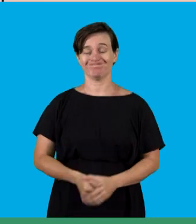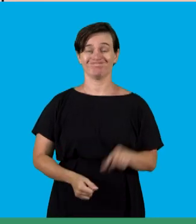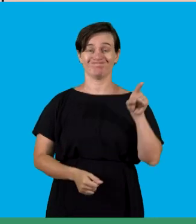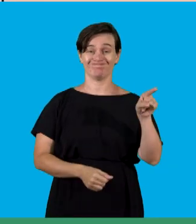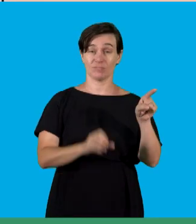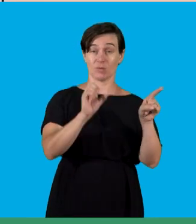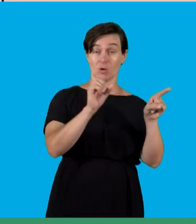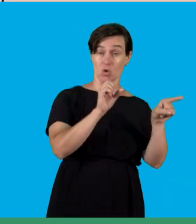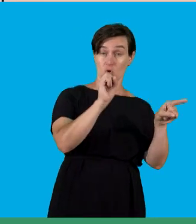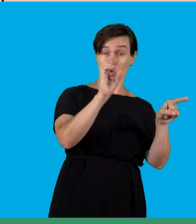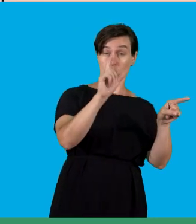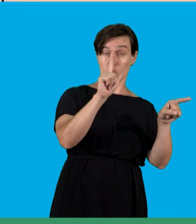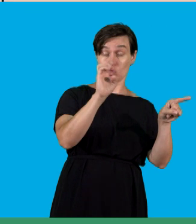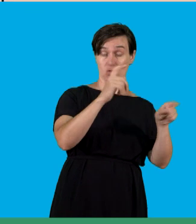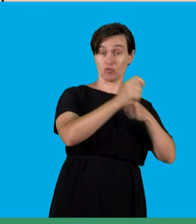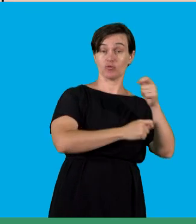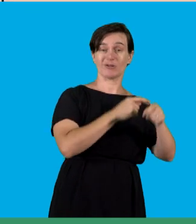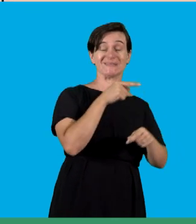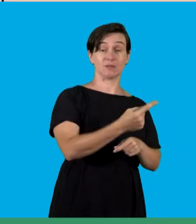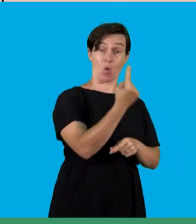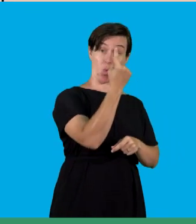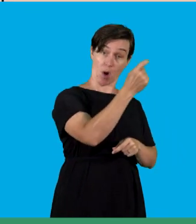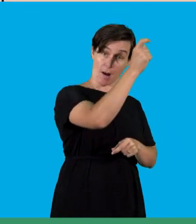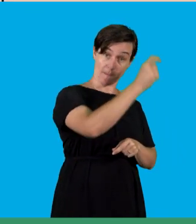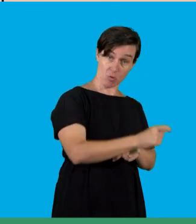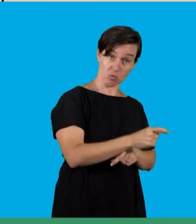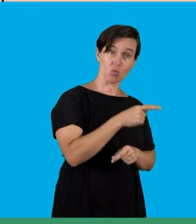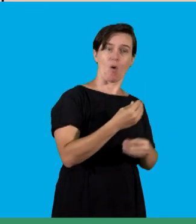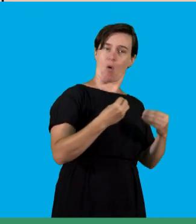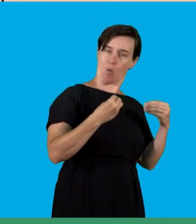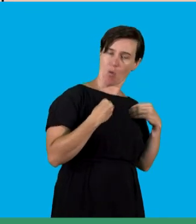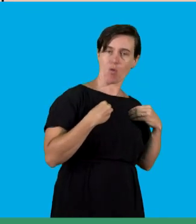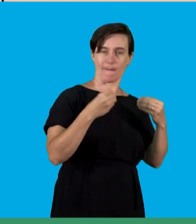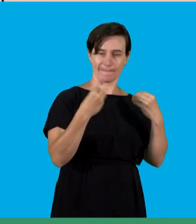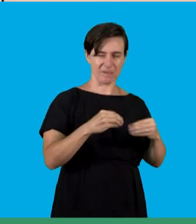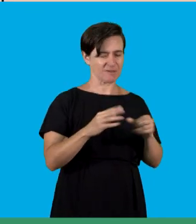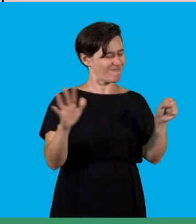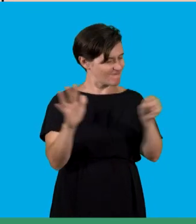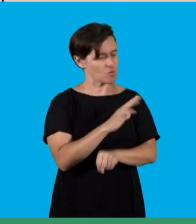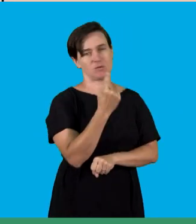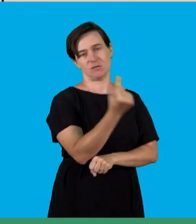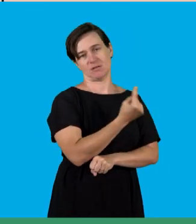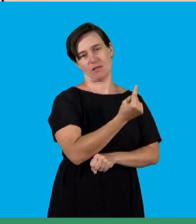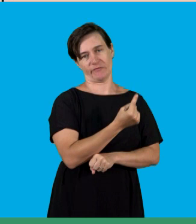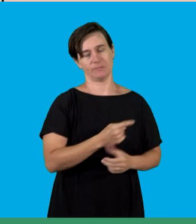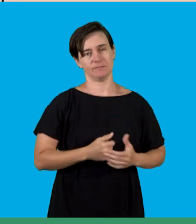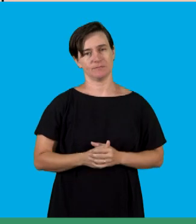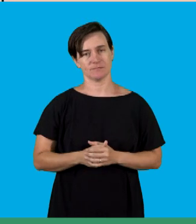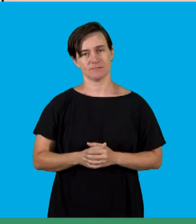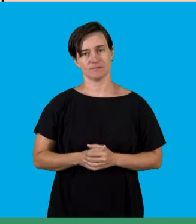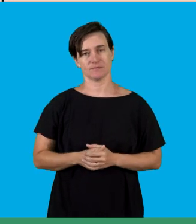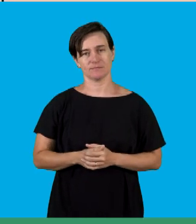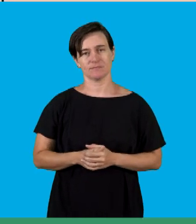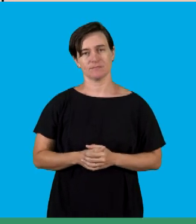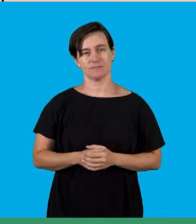A sole trader is an individual who owns a business entirely by him or